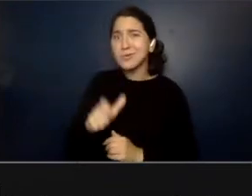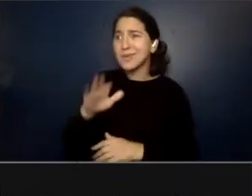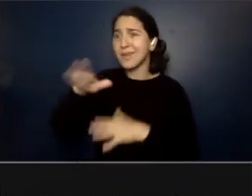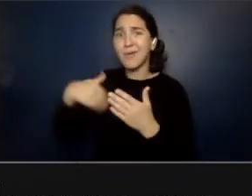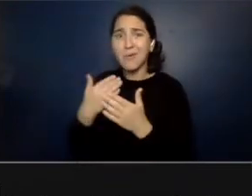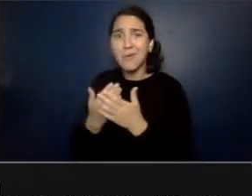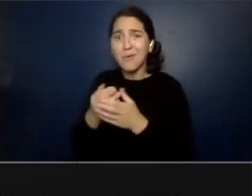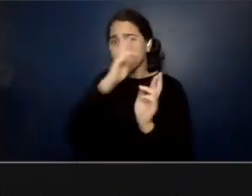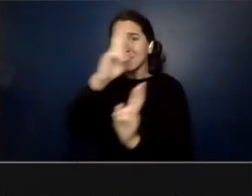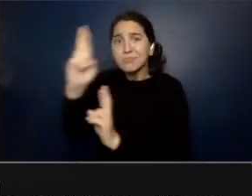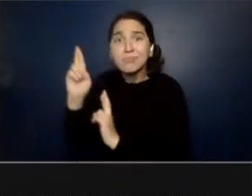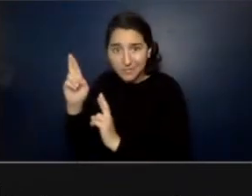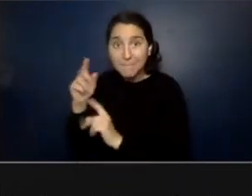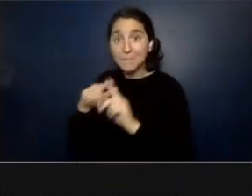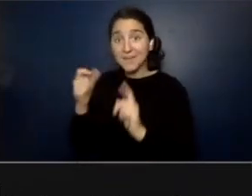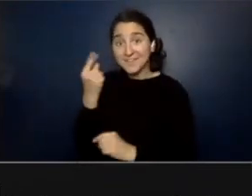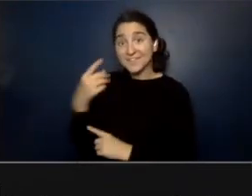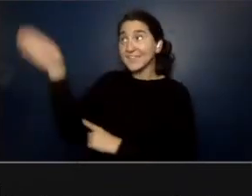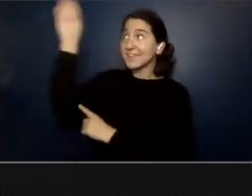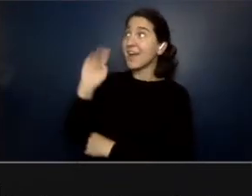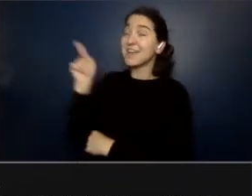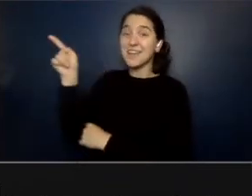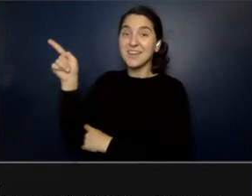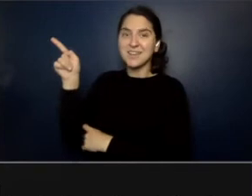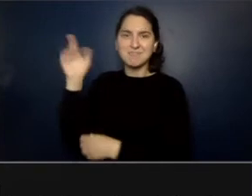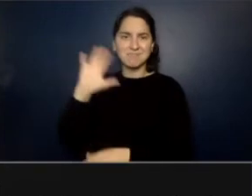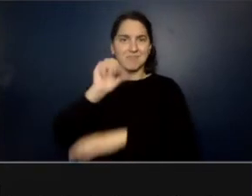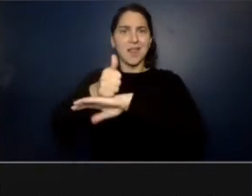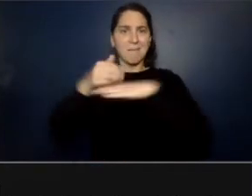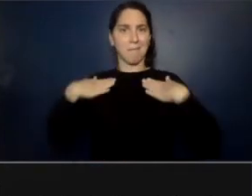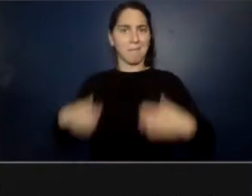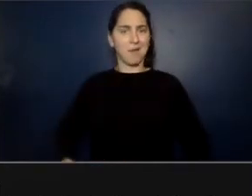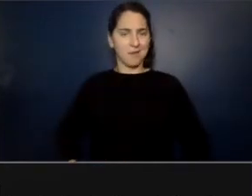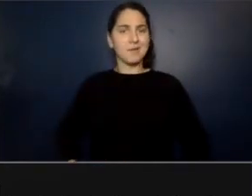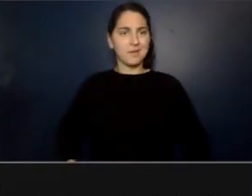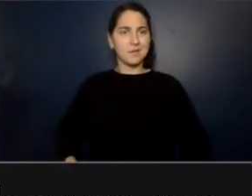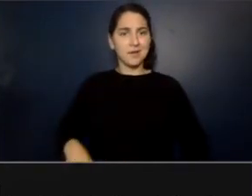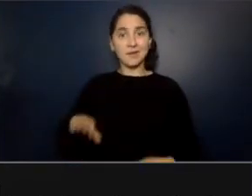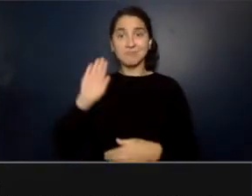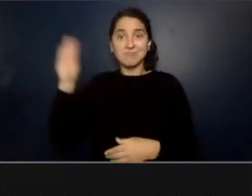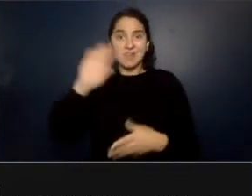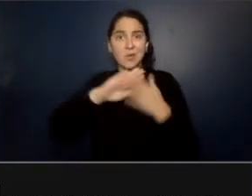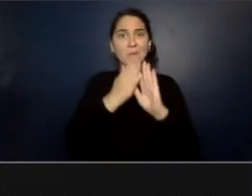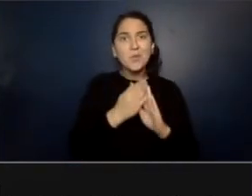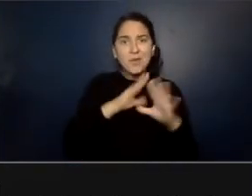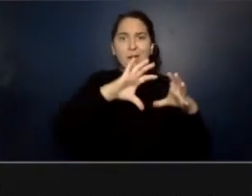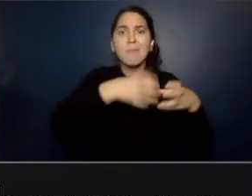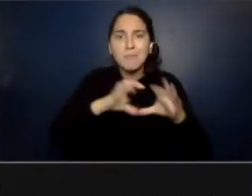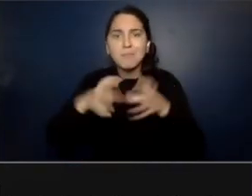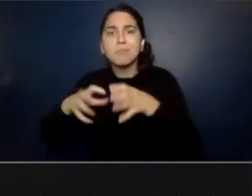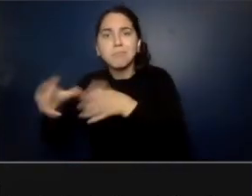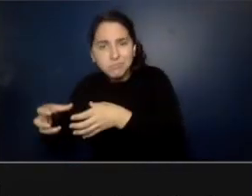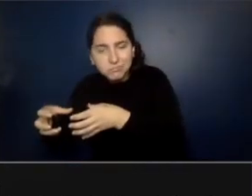within the body, but the members may have the same care for one another. If one member